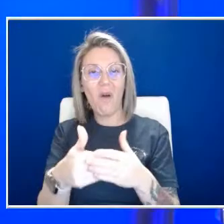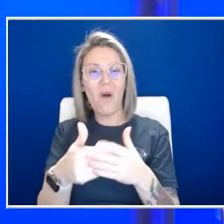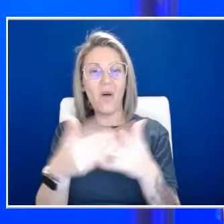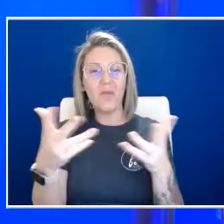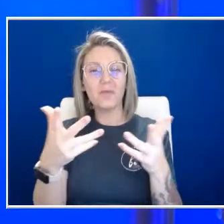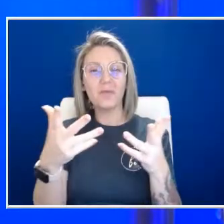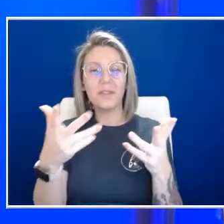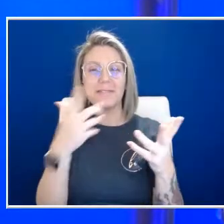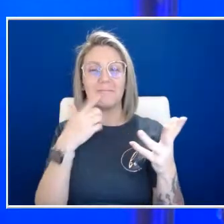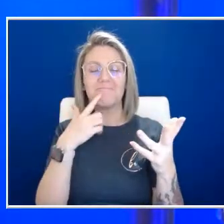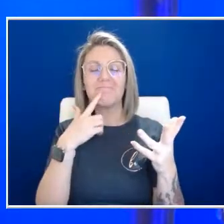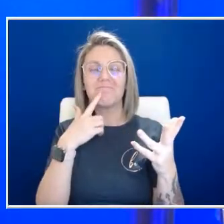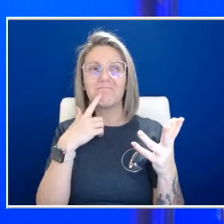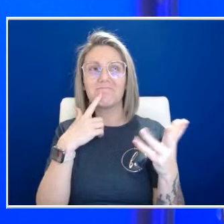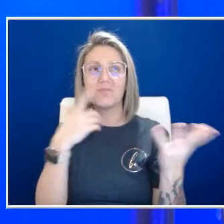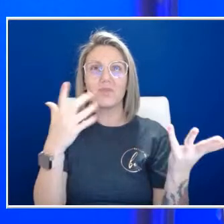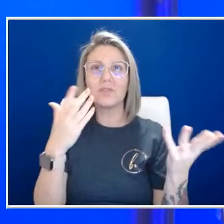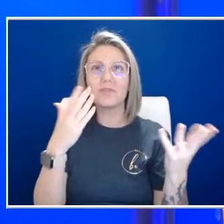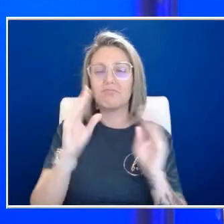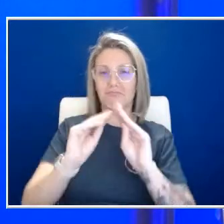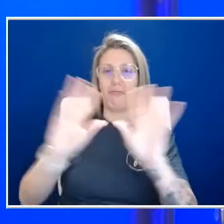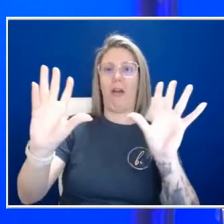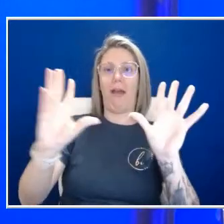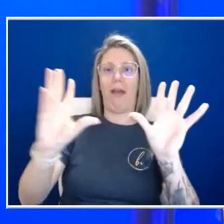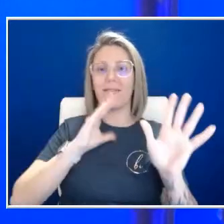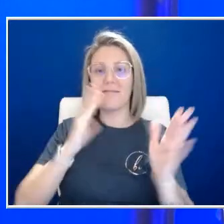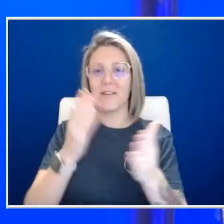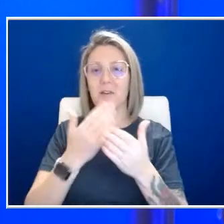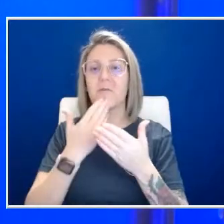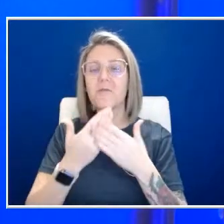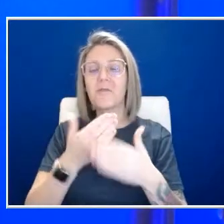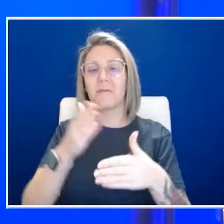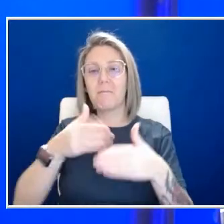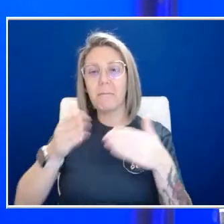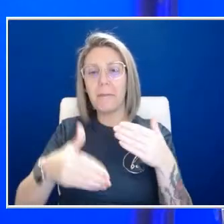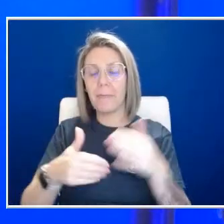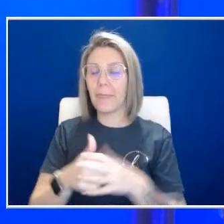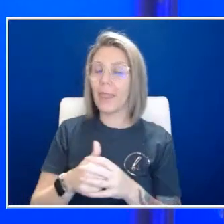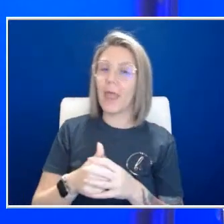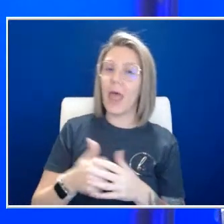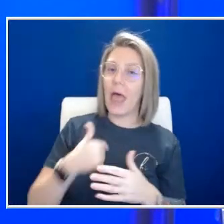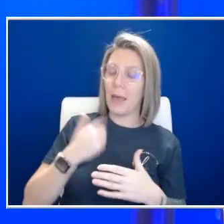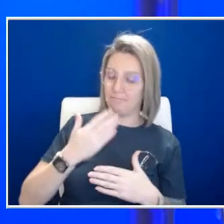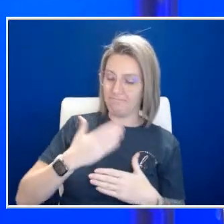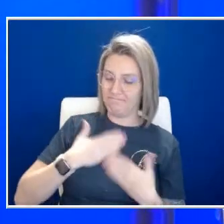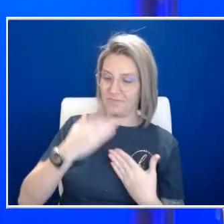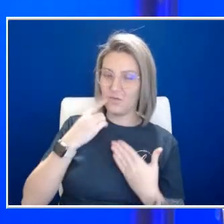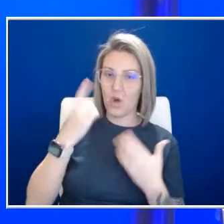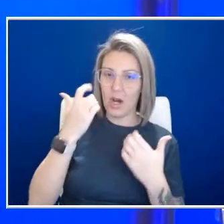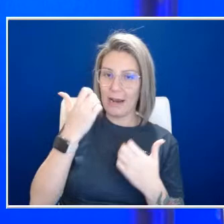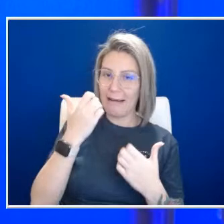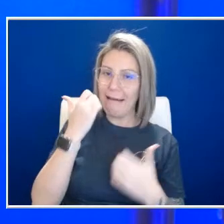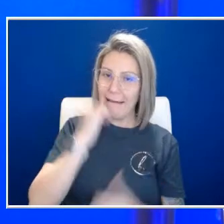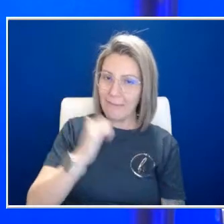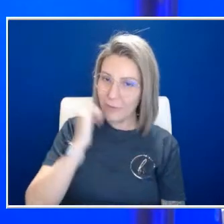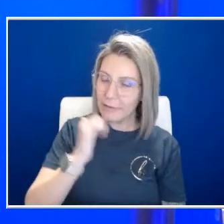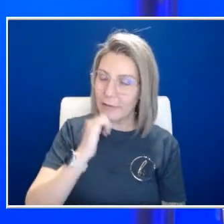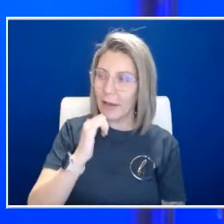I think I'm more grateful for every day than maybe I would have been. I don't take it for granted.